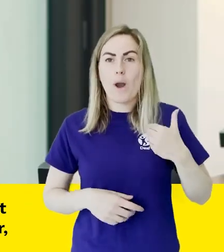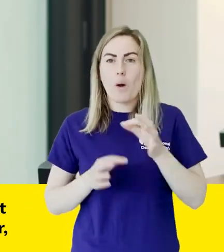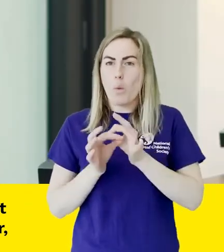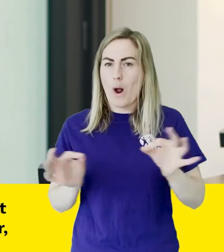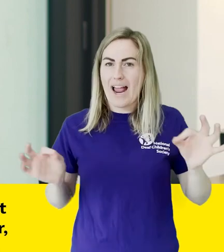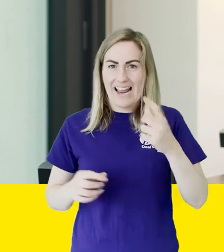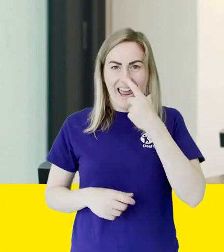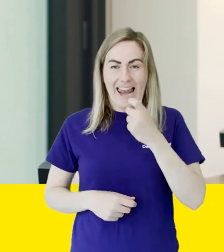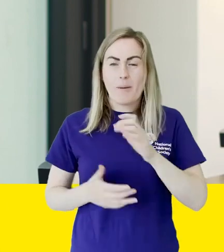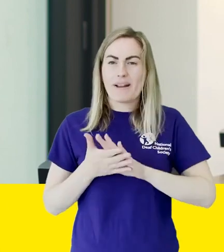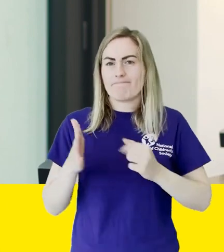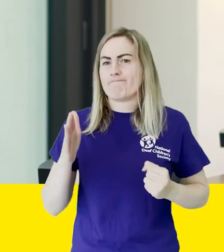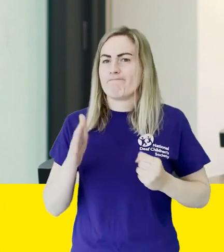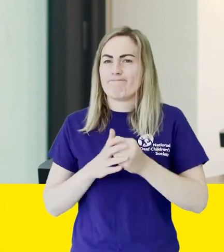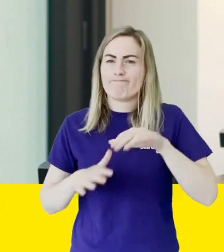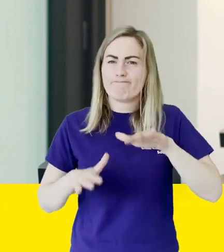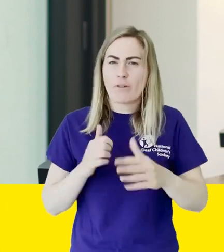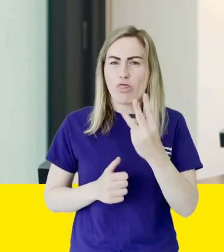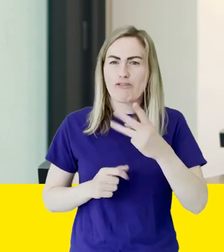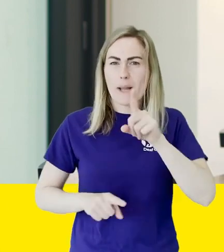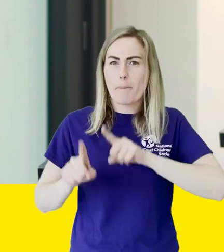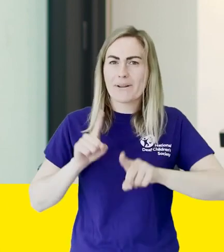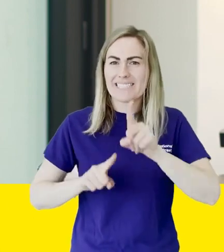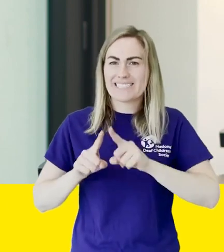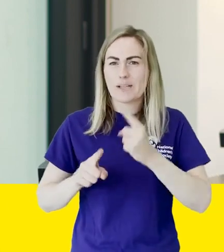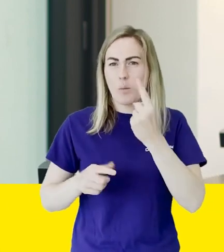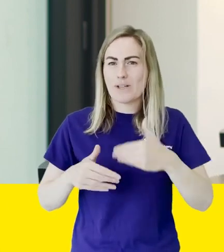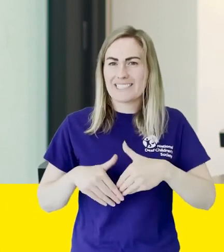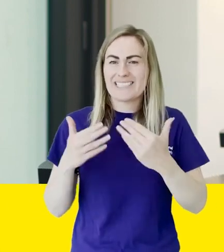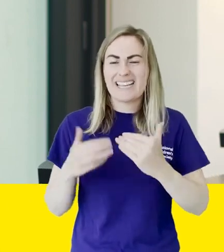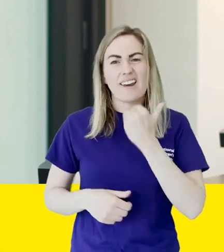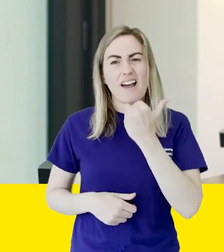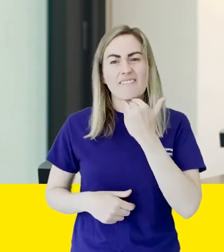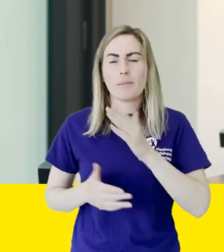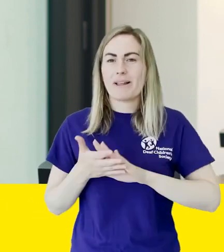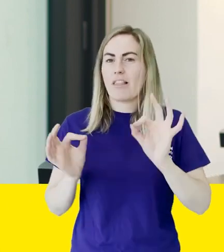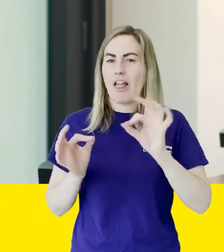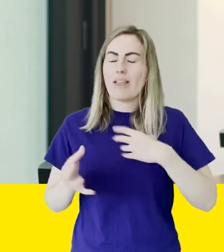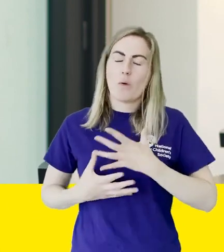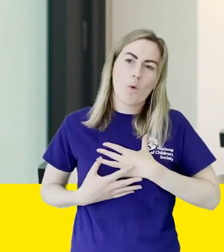it's quieter, and to have only maybe 3 meetings in a day so I don't get